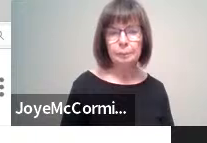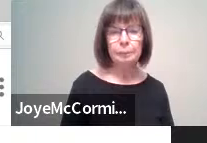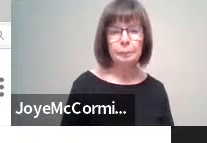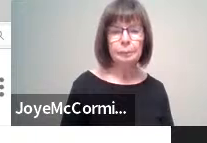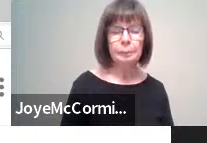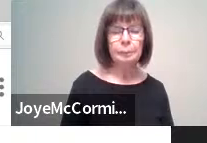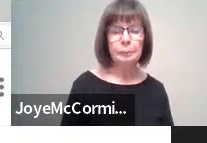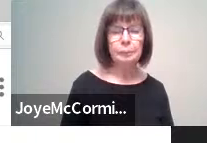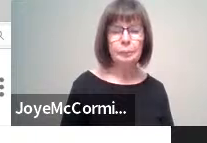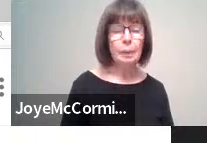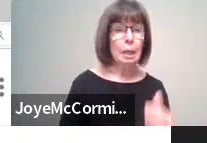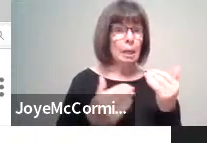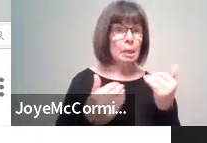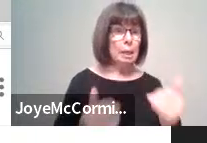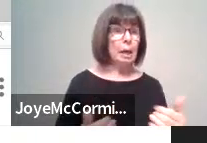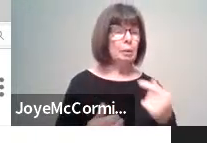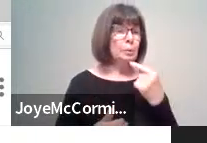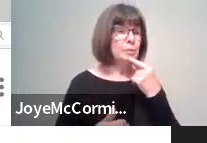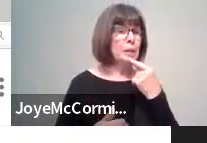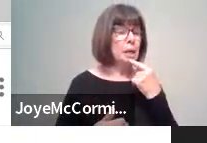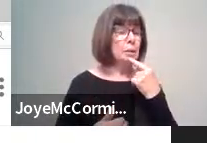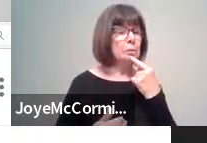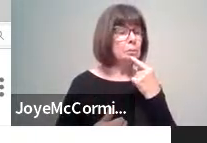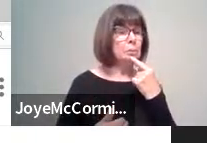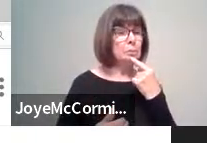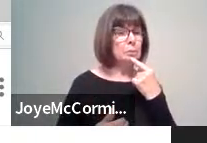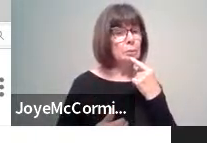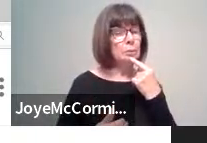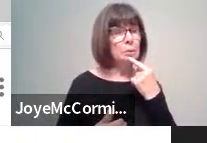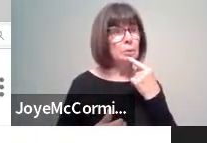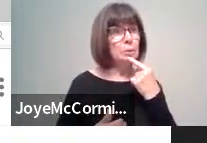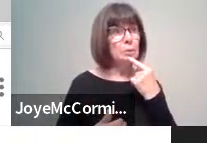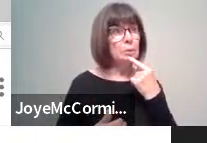Right now, I think we've set our sights. We have been doing,